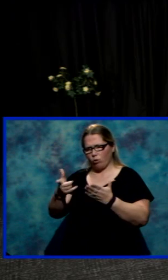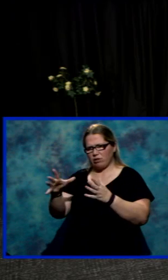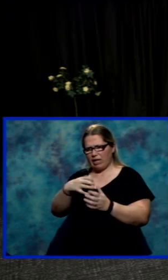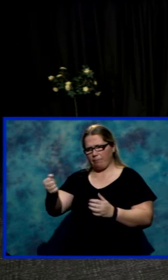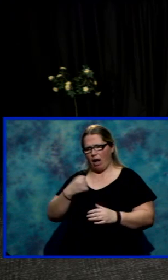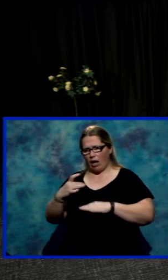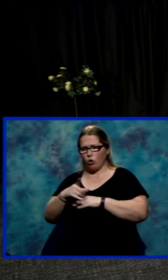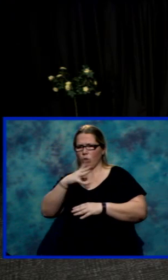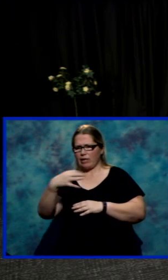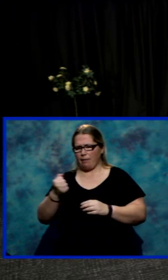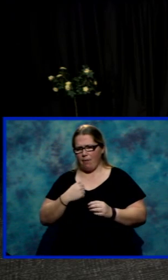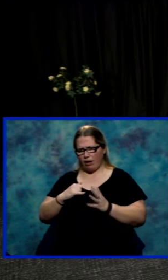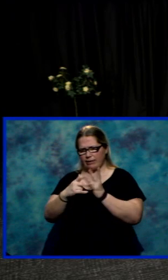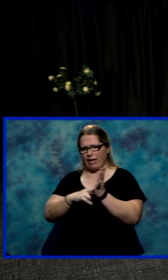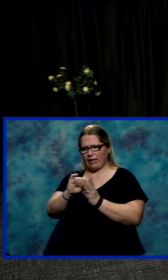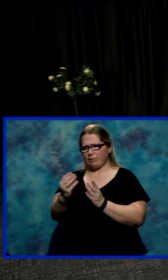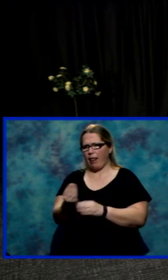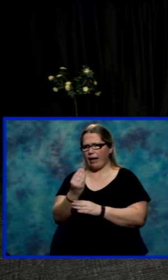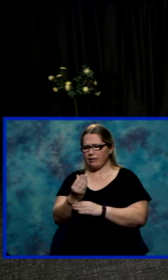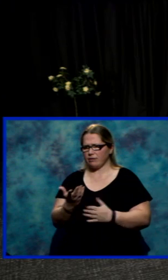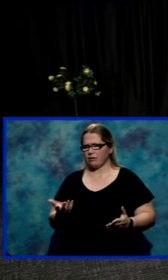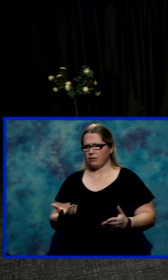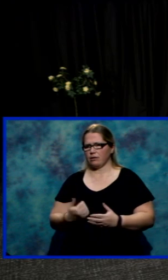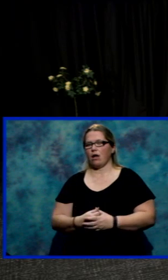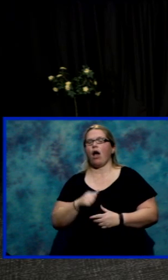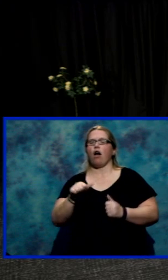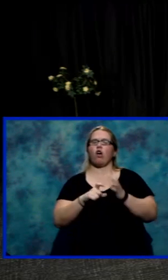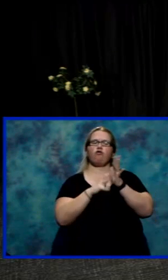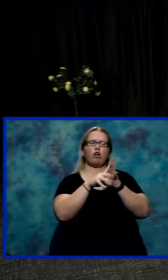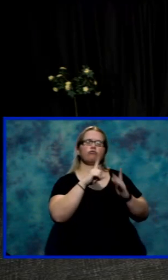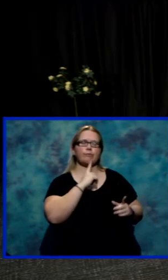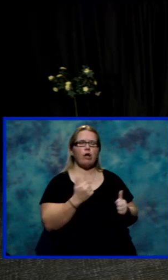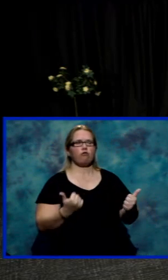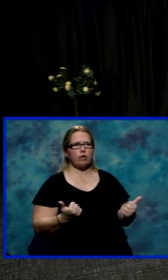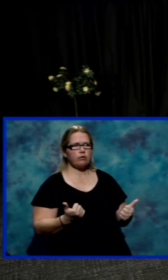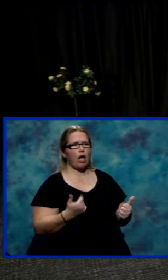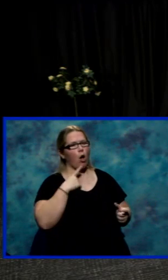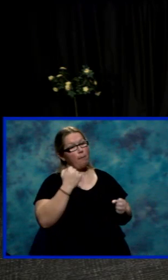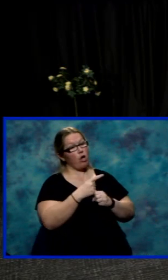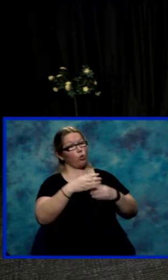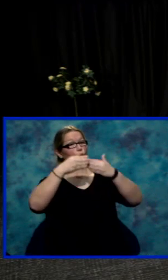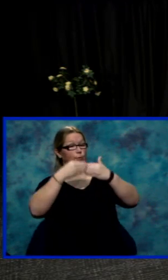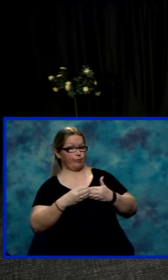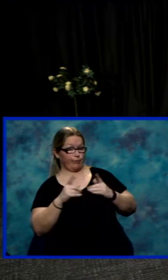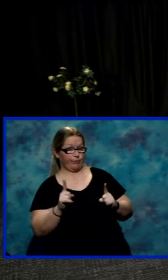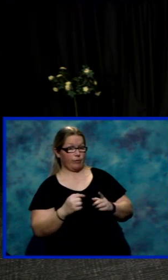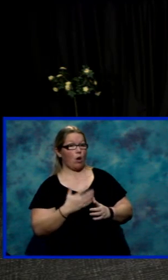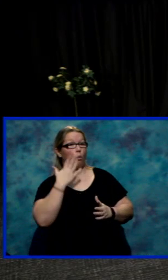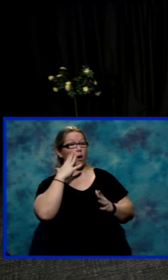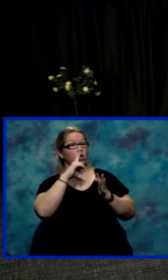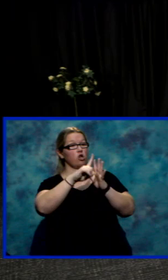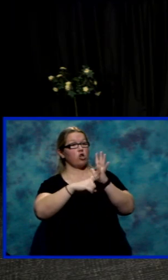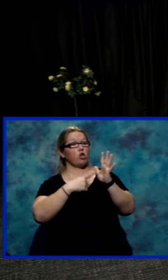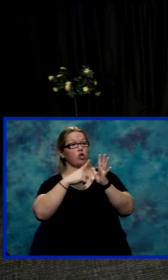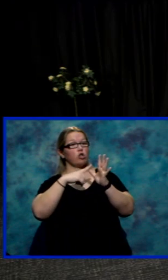Are you going to take my son's mandrakes as well? All right, Rachel says. Okay, I'll make you a deal. When Jacob comes home